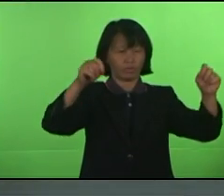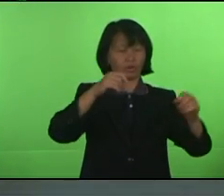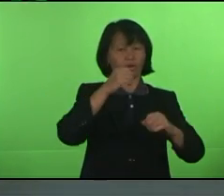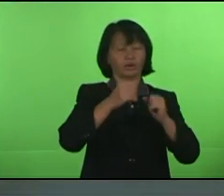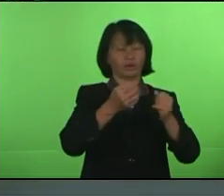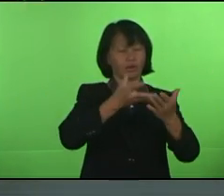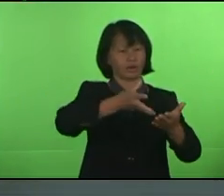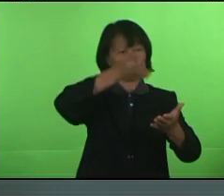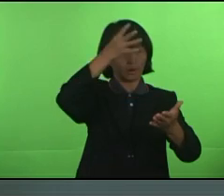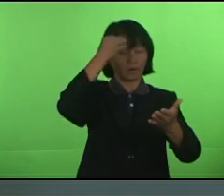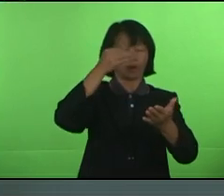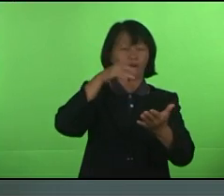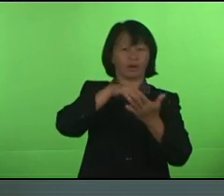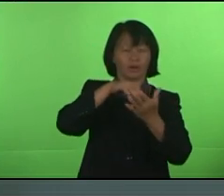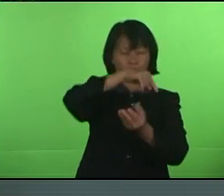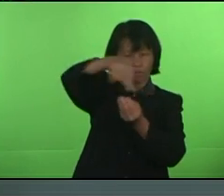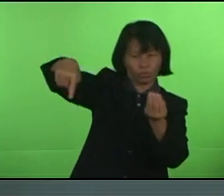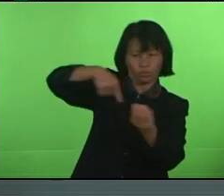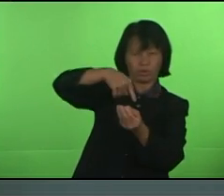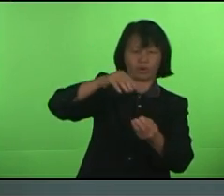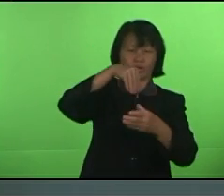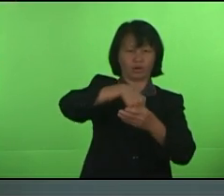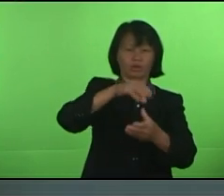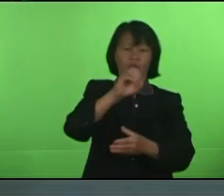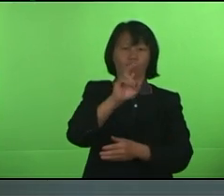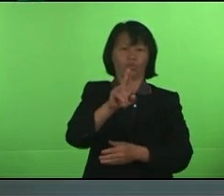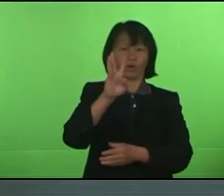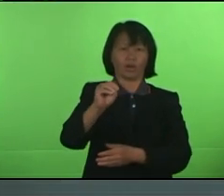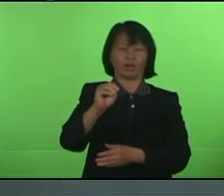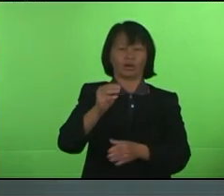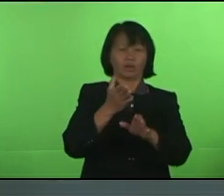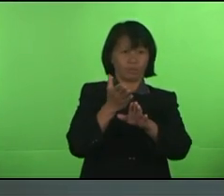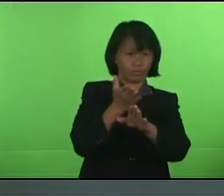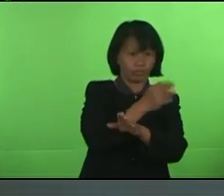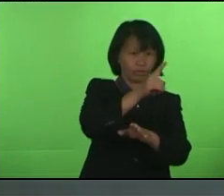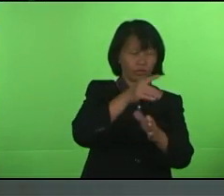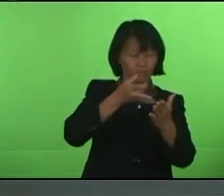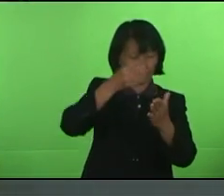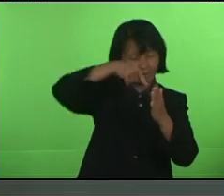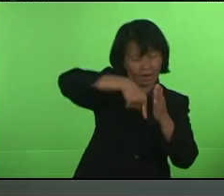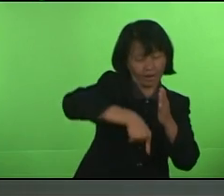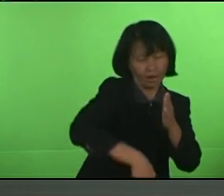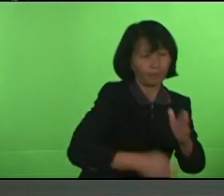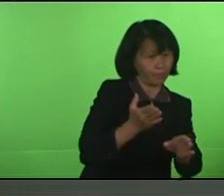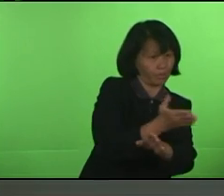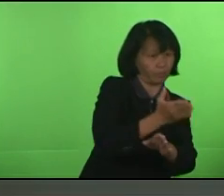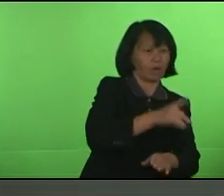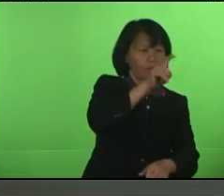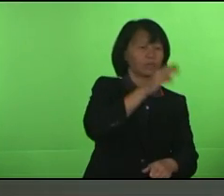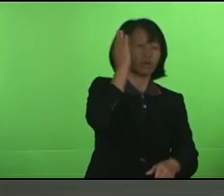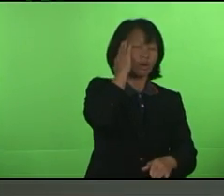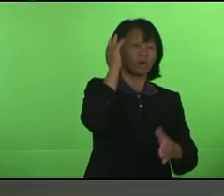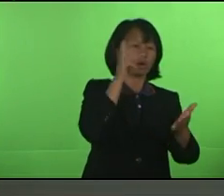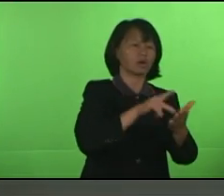understanding the learning environment in OUM, okay? But before you go into deeper into that, you need to know about